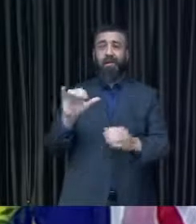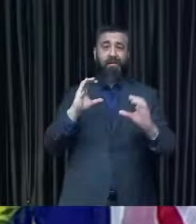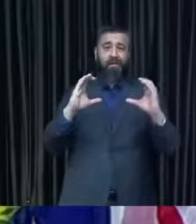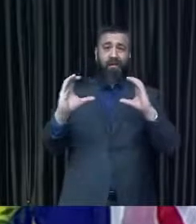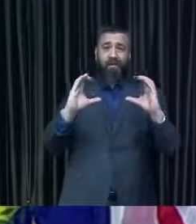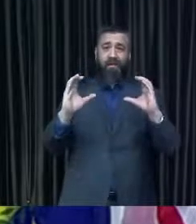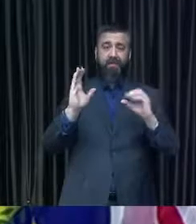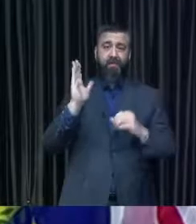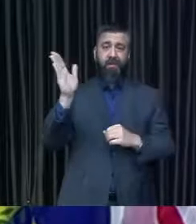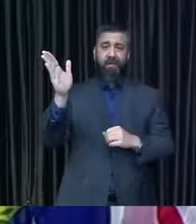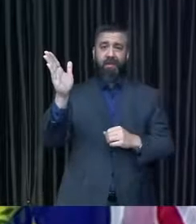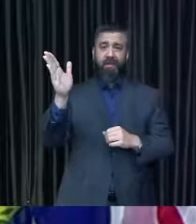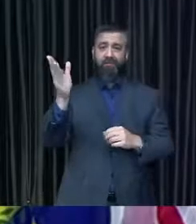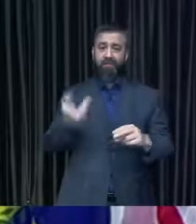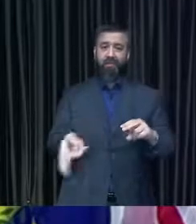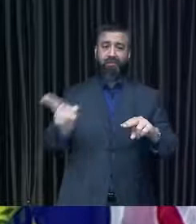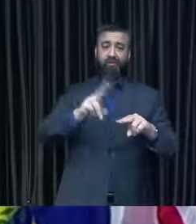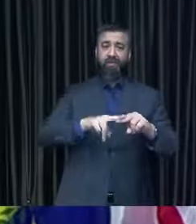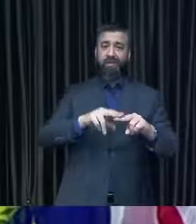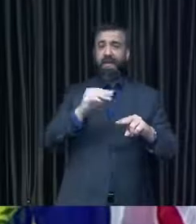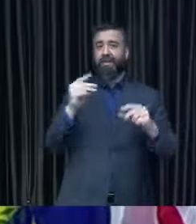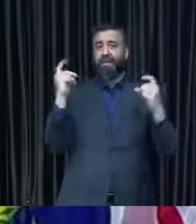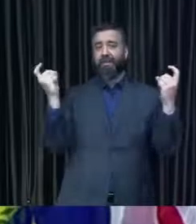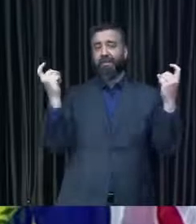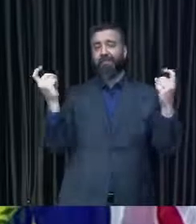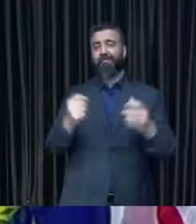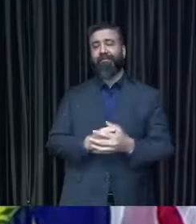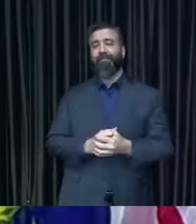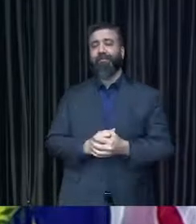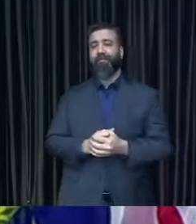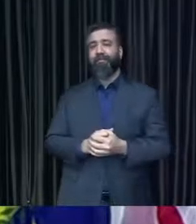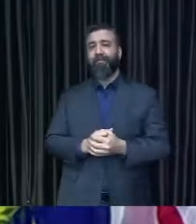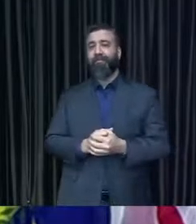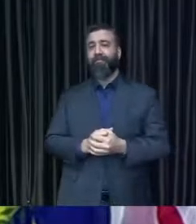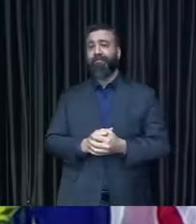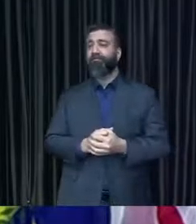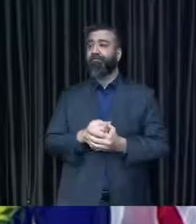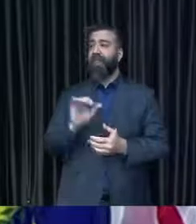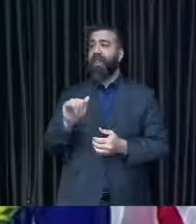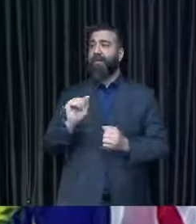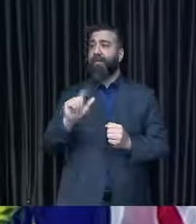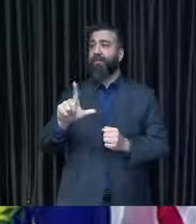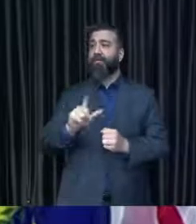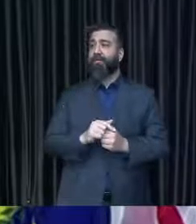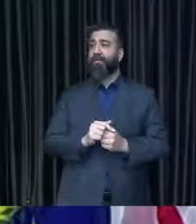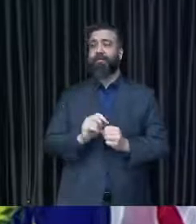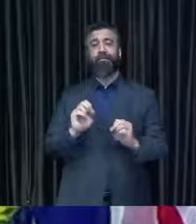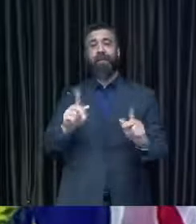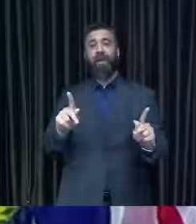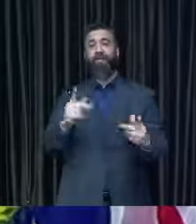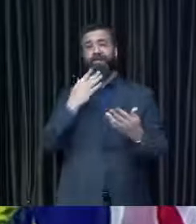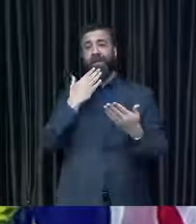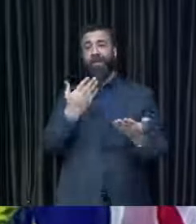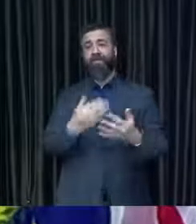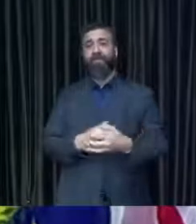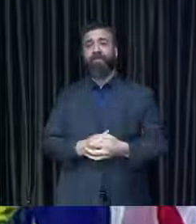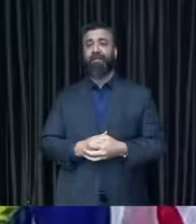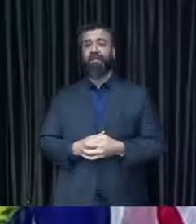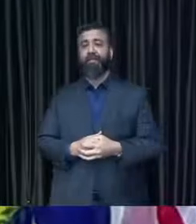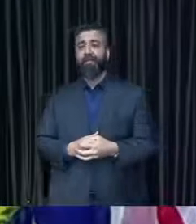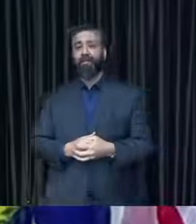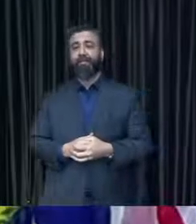is going to be amplified and accelerated. That's all I got. Okay, thank you.